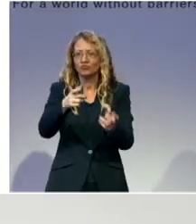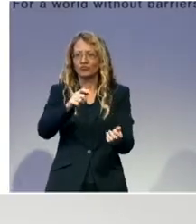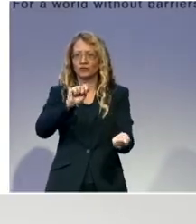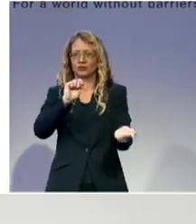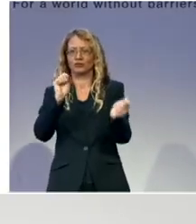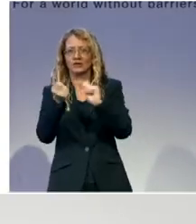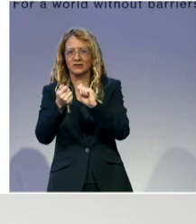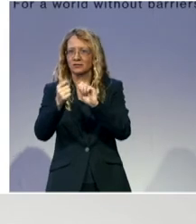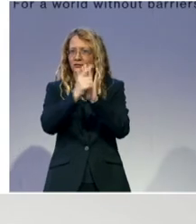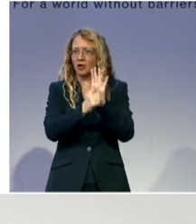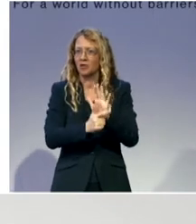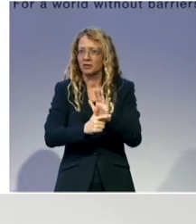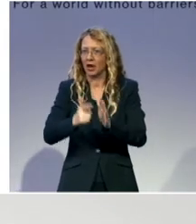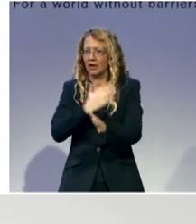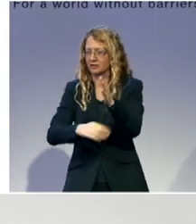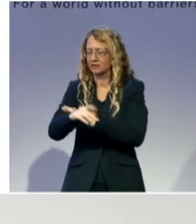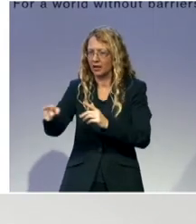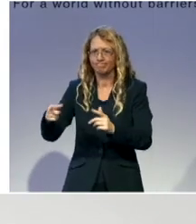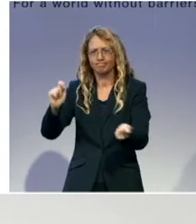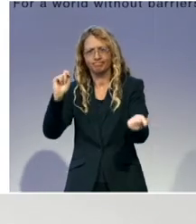with Disabilities Act.